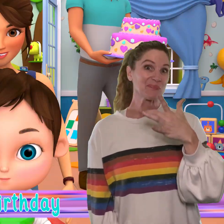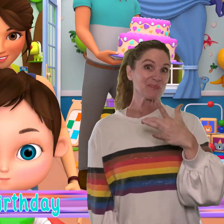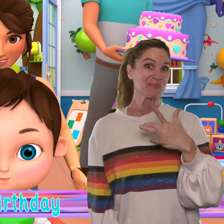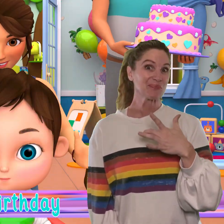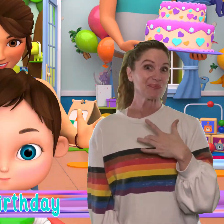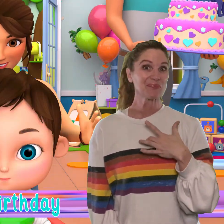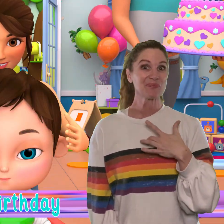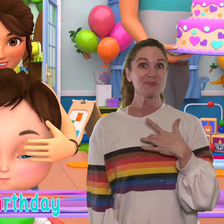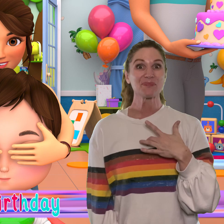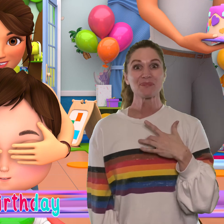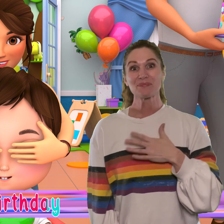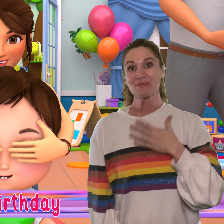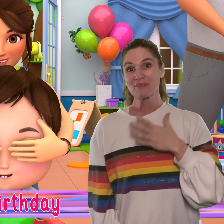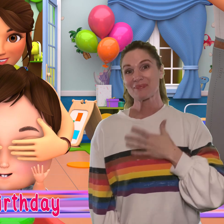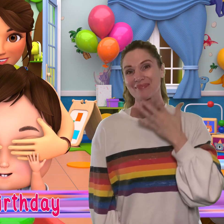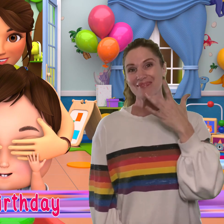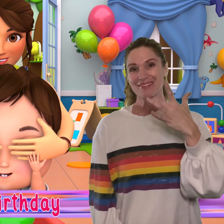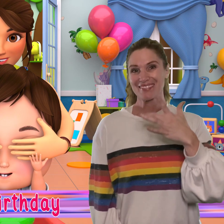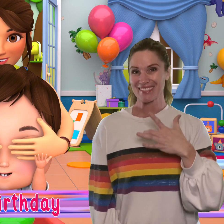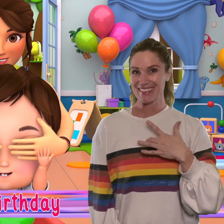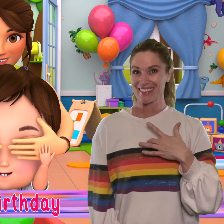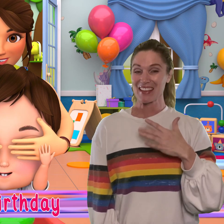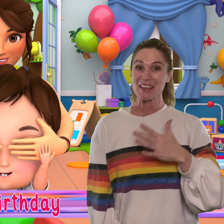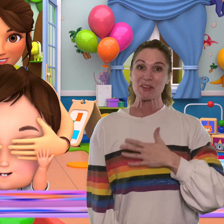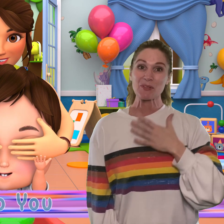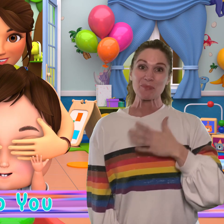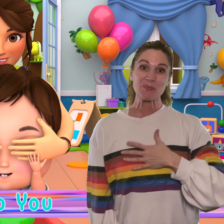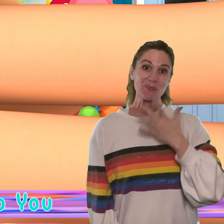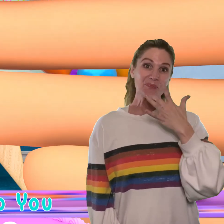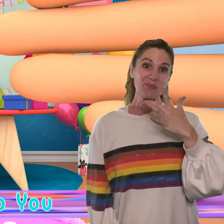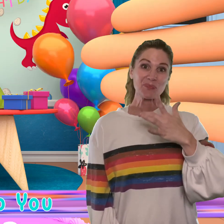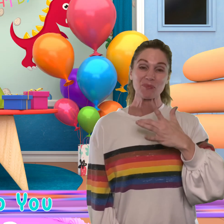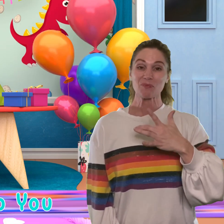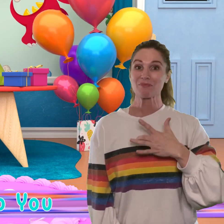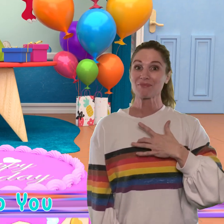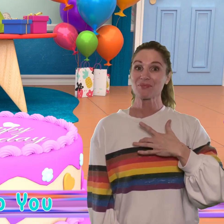happy birthday happy birthday